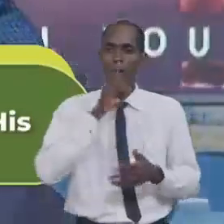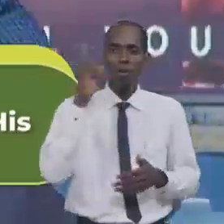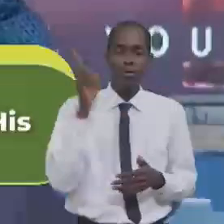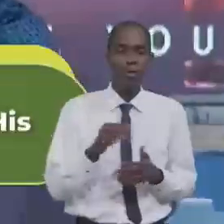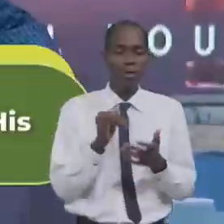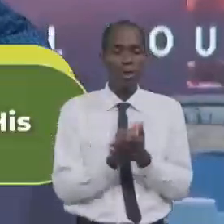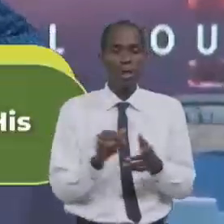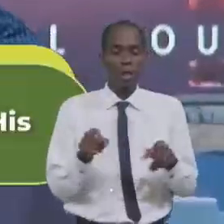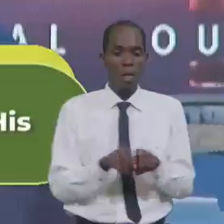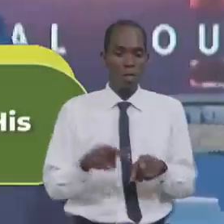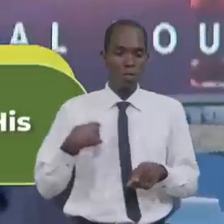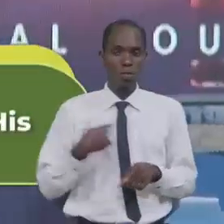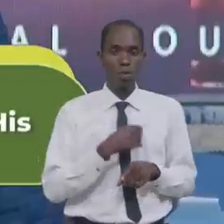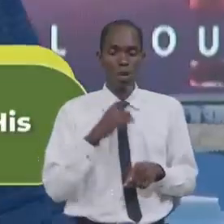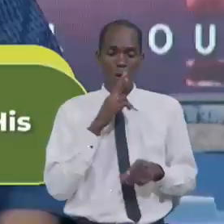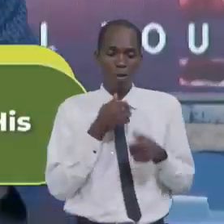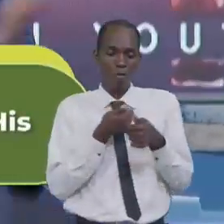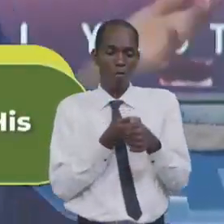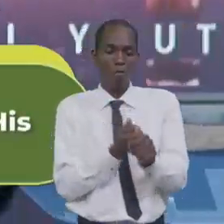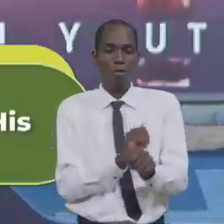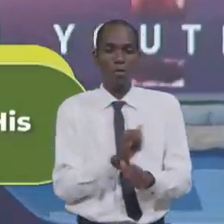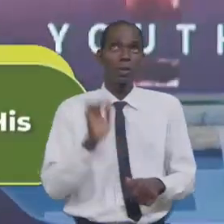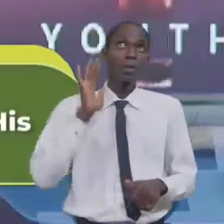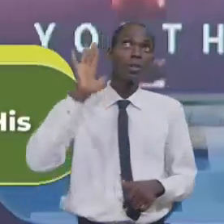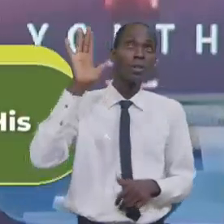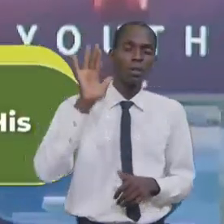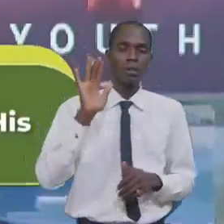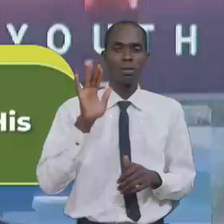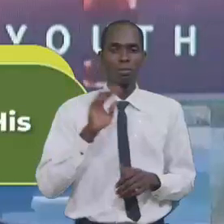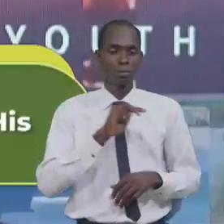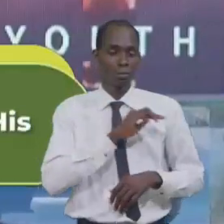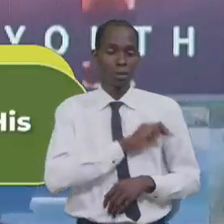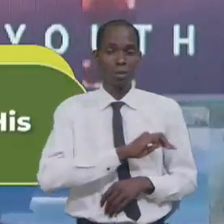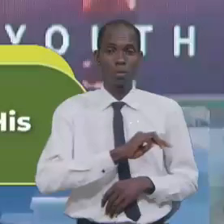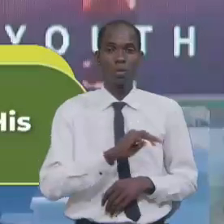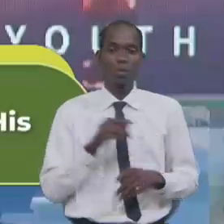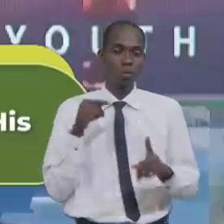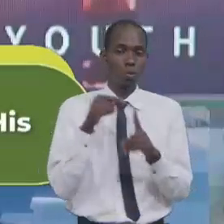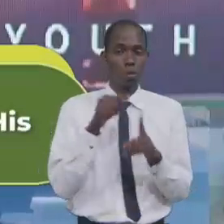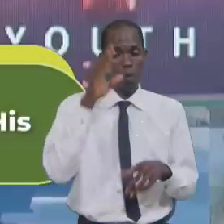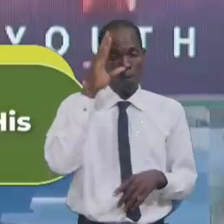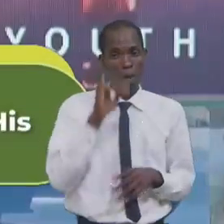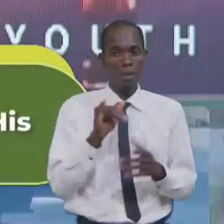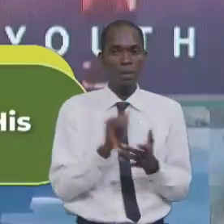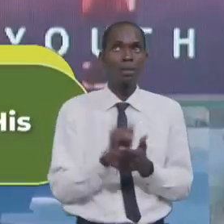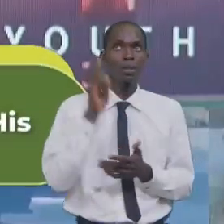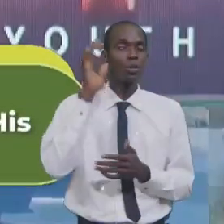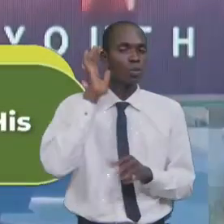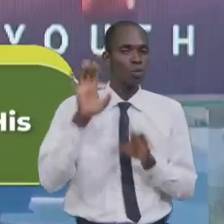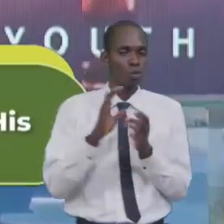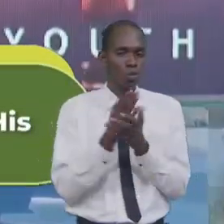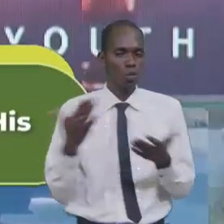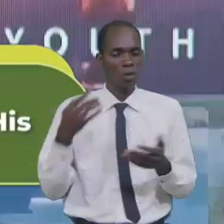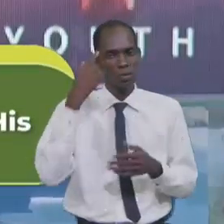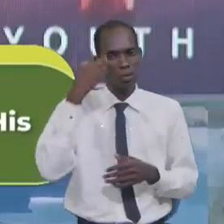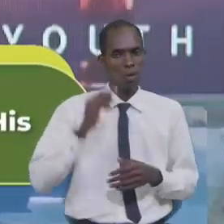are pursuing his mission towards men, that he will do some things for us,